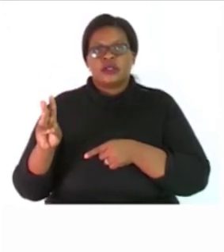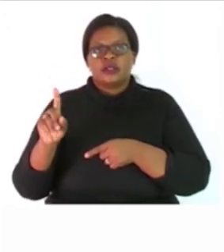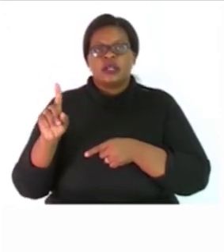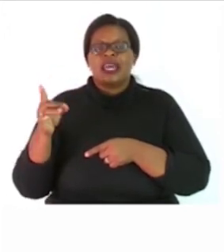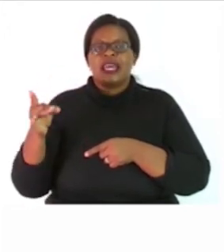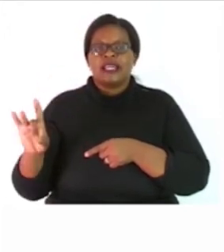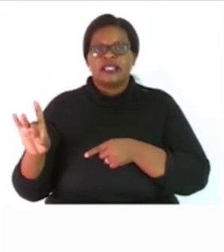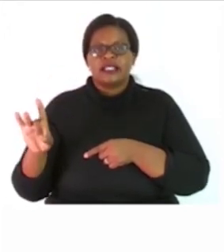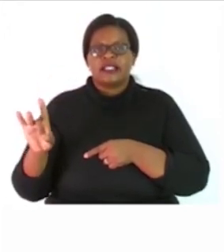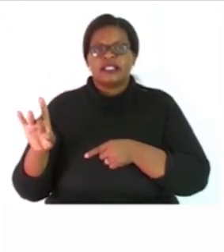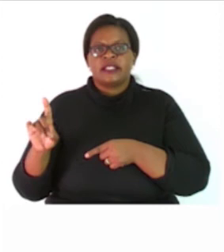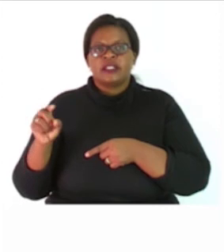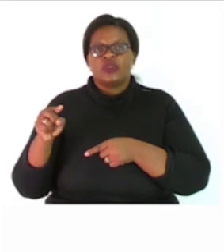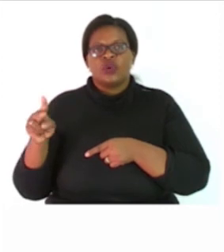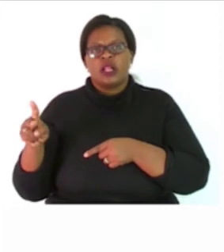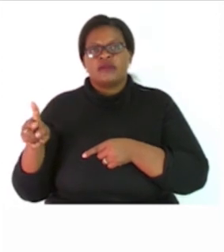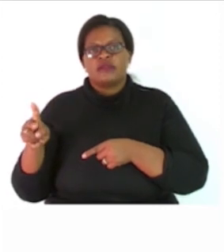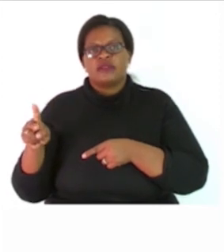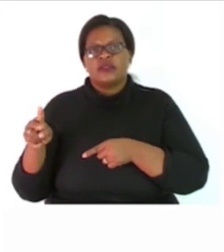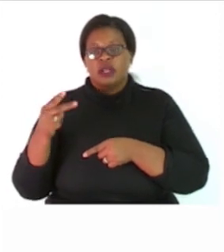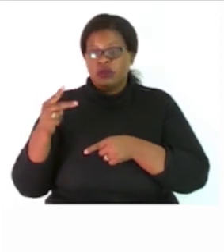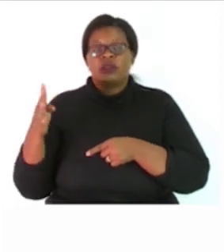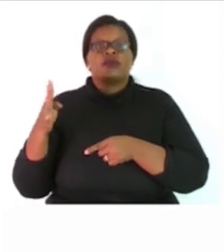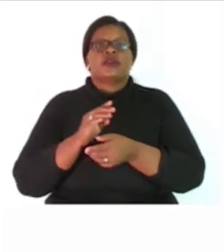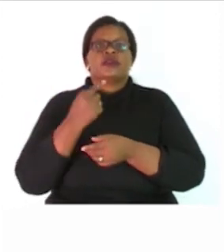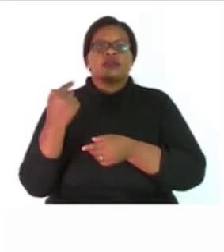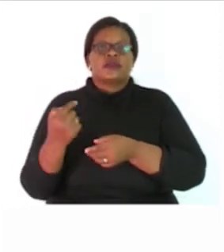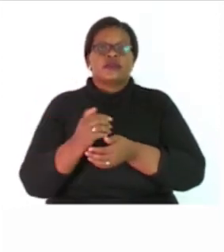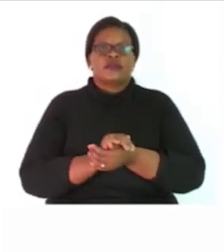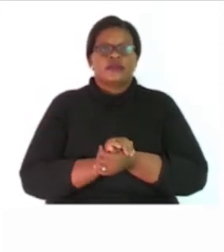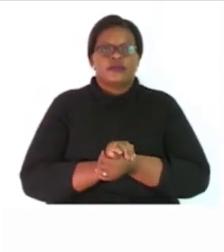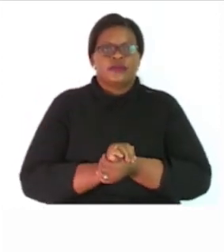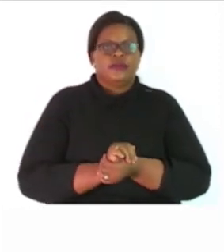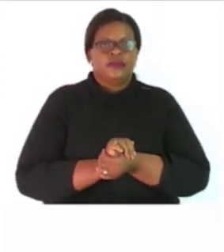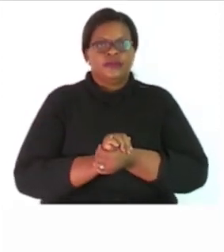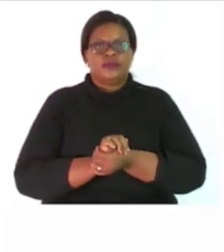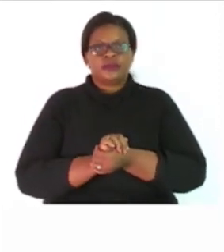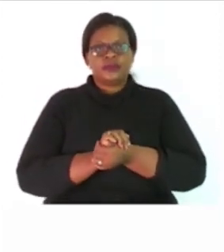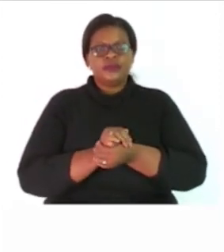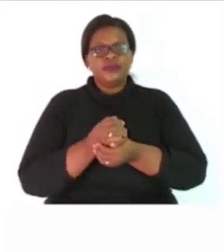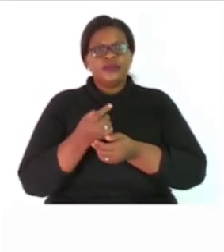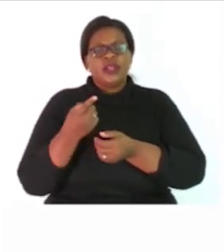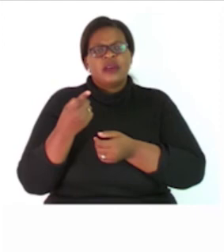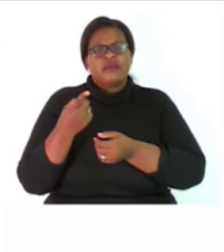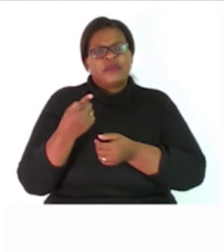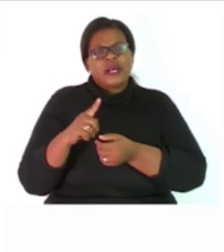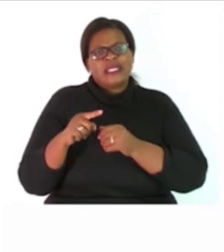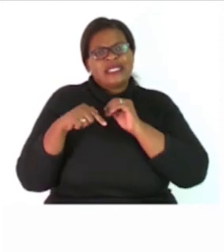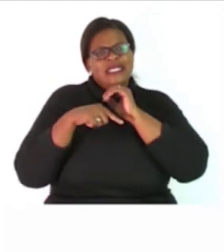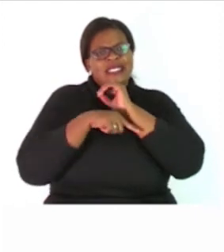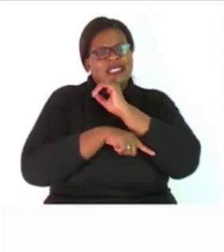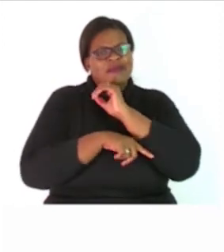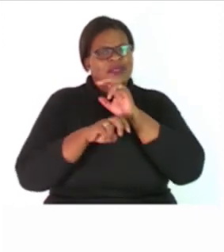8, 12, and 24 itself. But we will look deeper into this